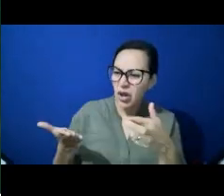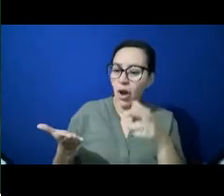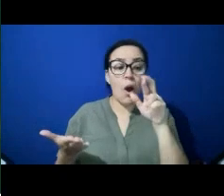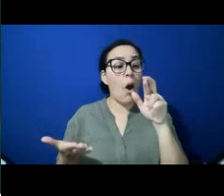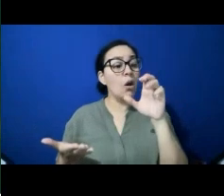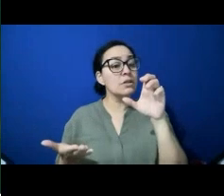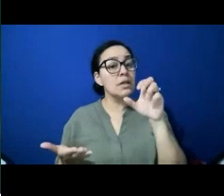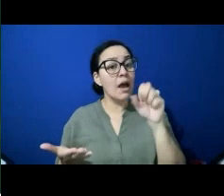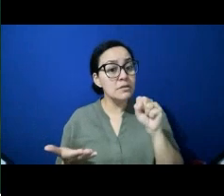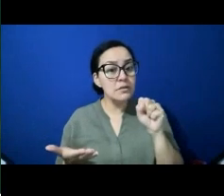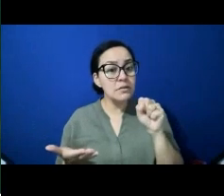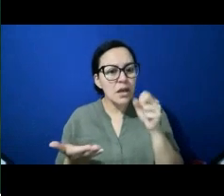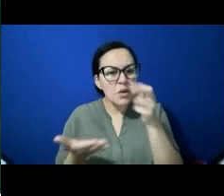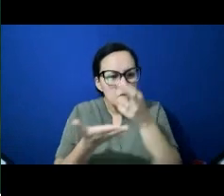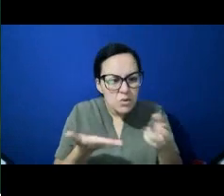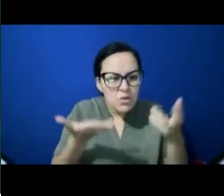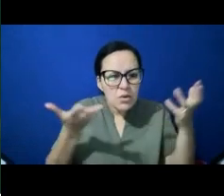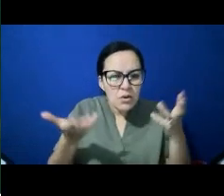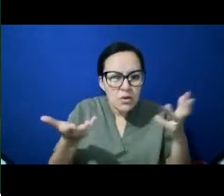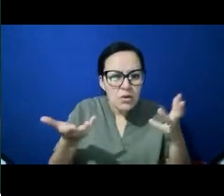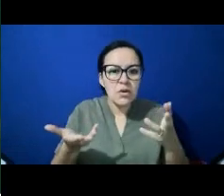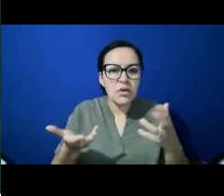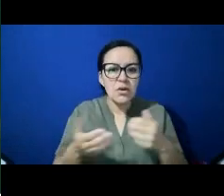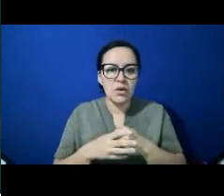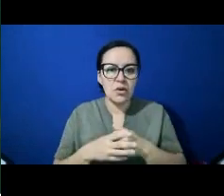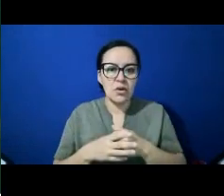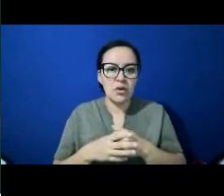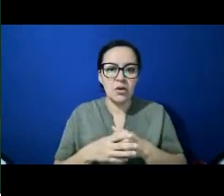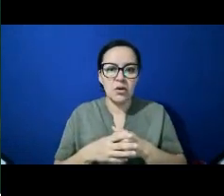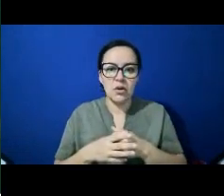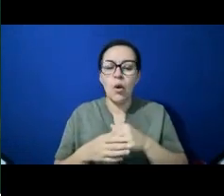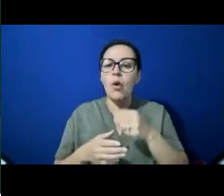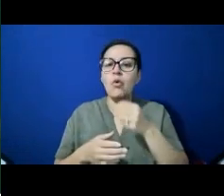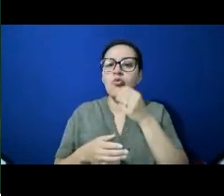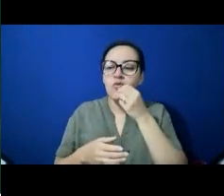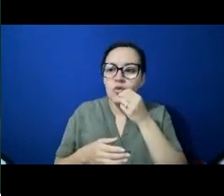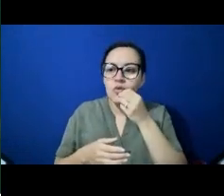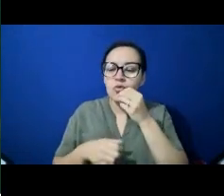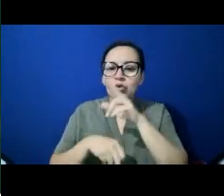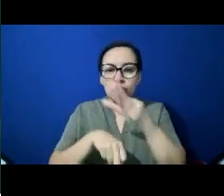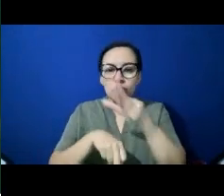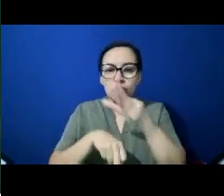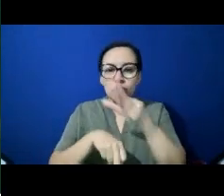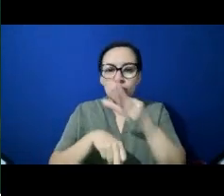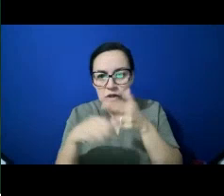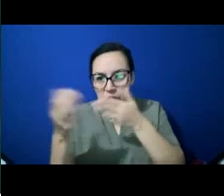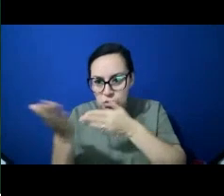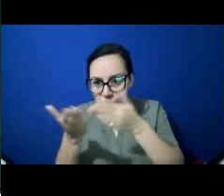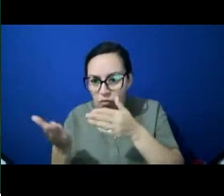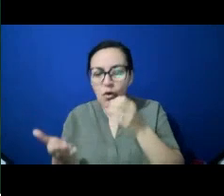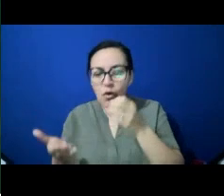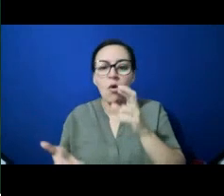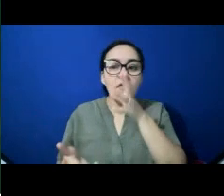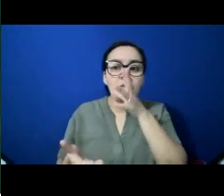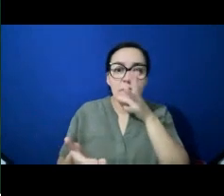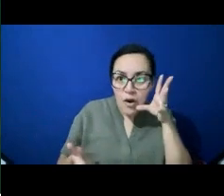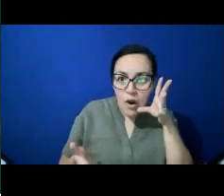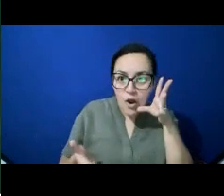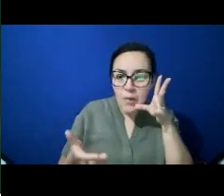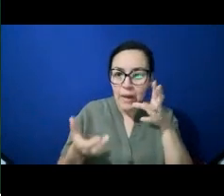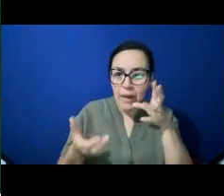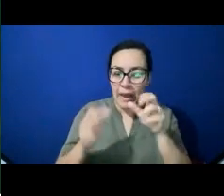we need to know NRCS, what they have, and farm service agencies